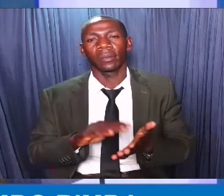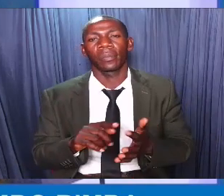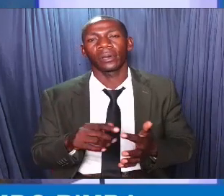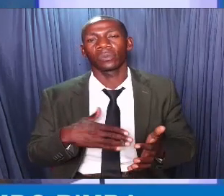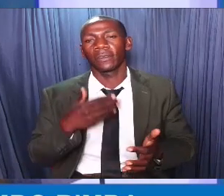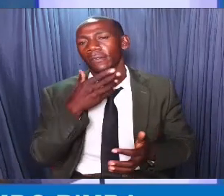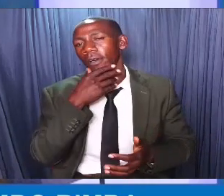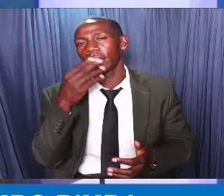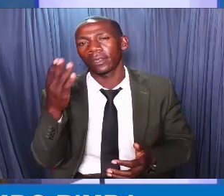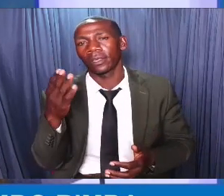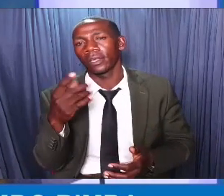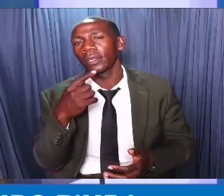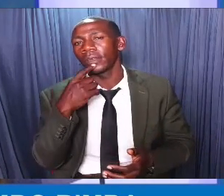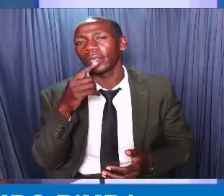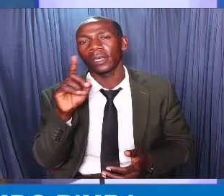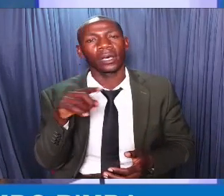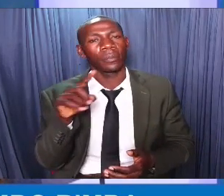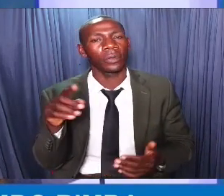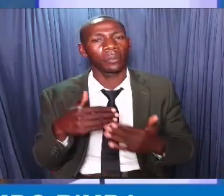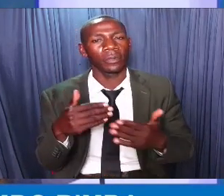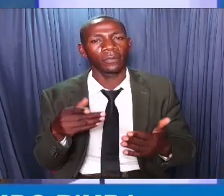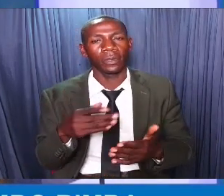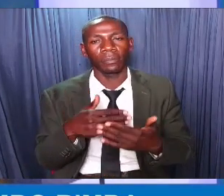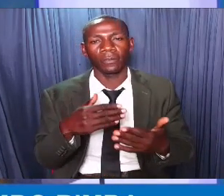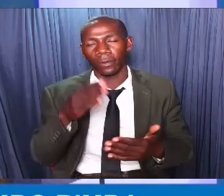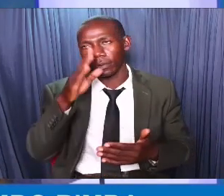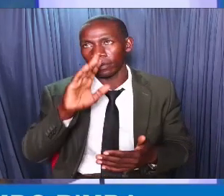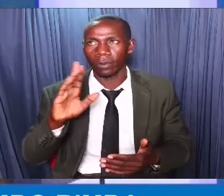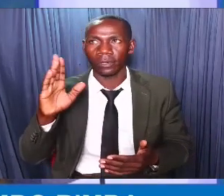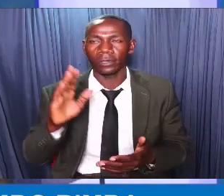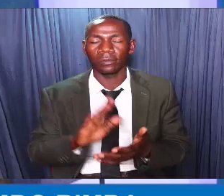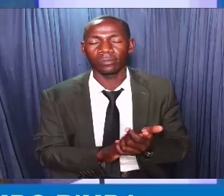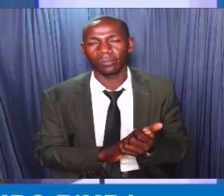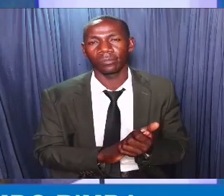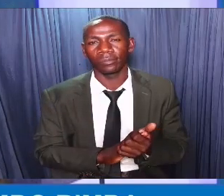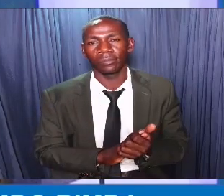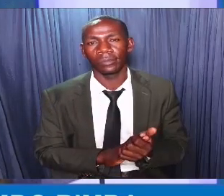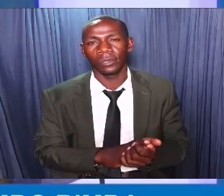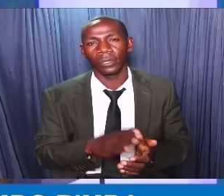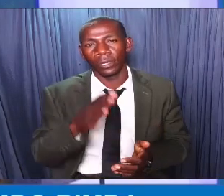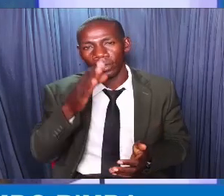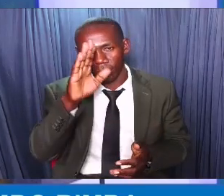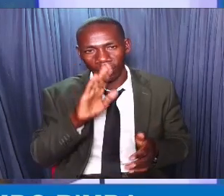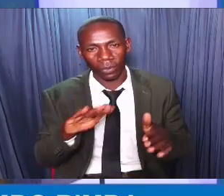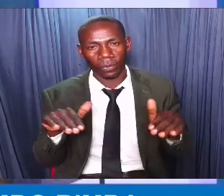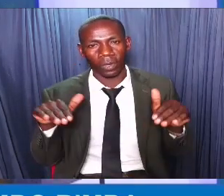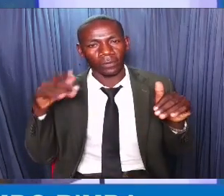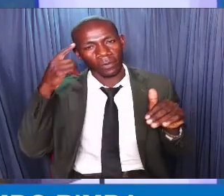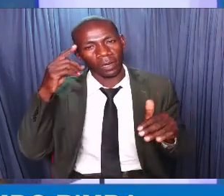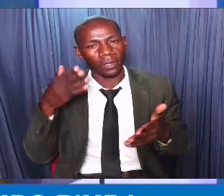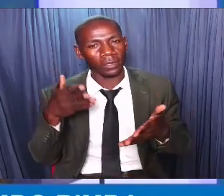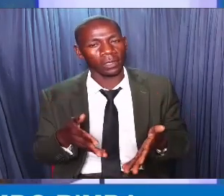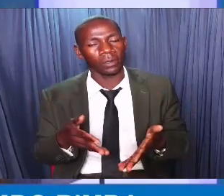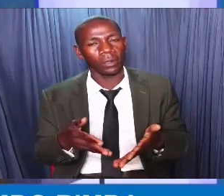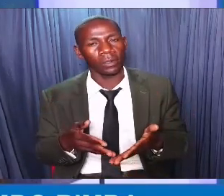babangu. I'll go back to my father. Kamwambie nimekosa mbele zako na mbele zako. And tell him I'm wrong before you and before God. Mungu naye anatungoja sisi leo. God is also